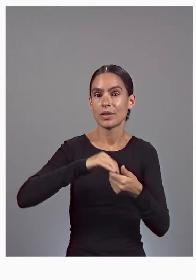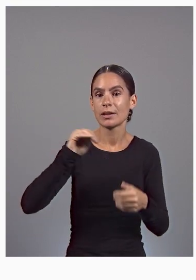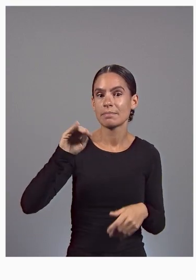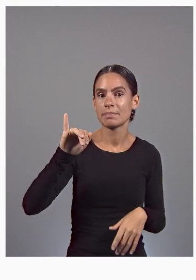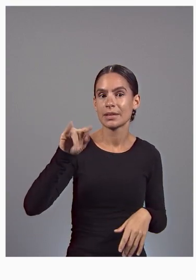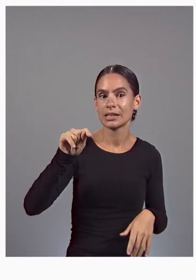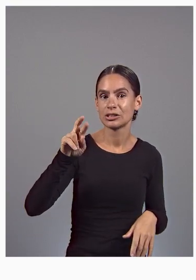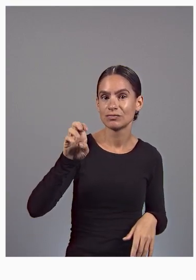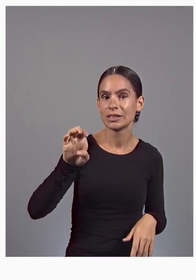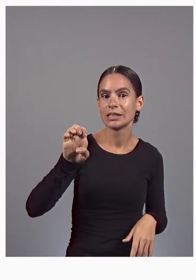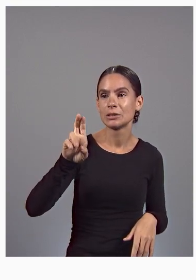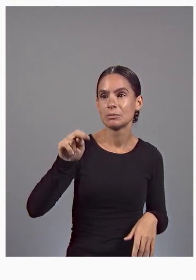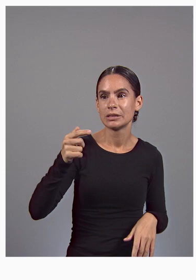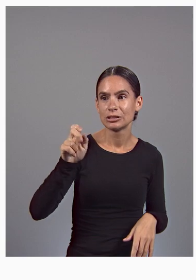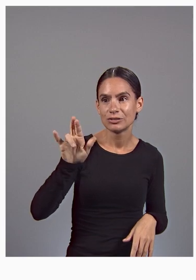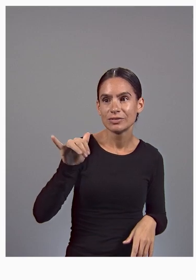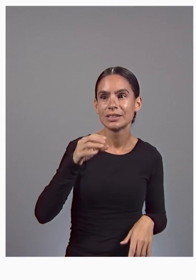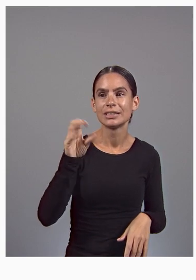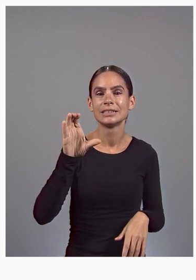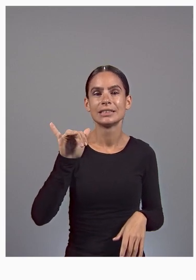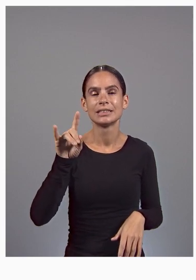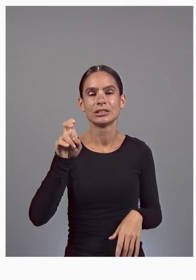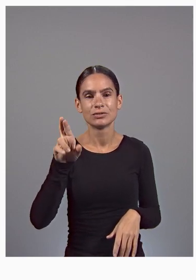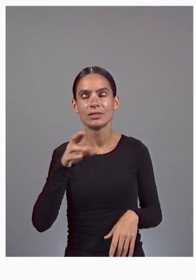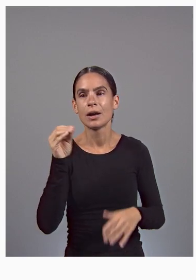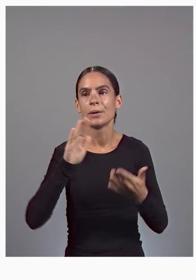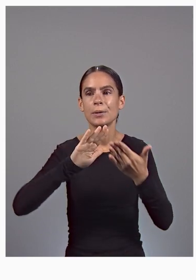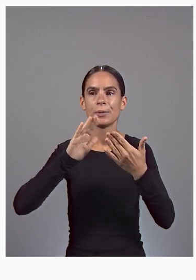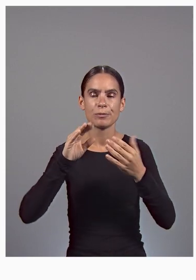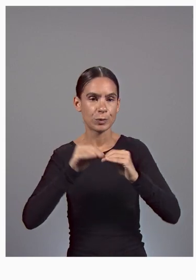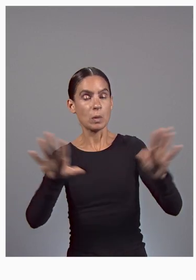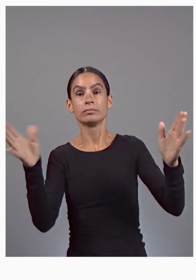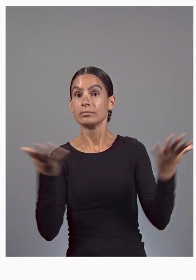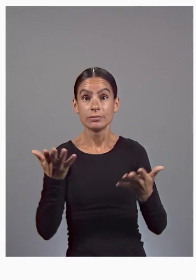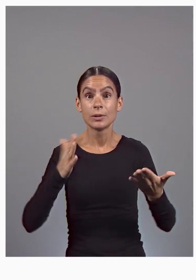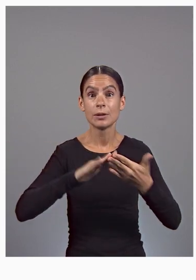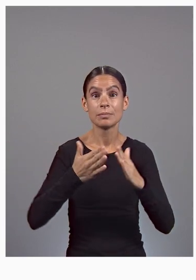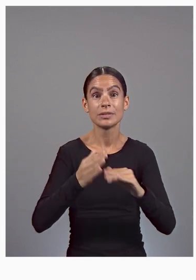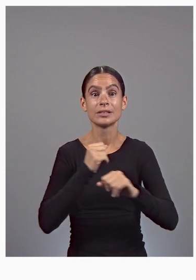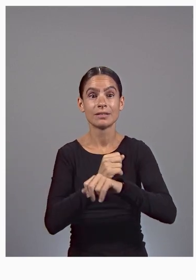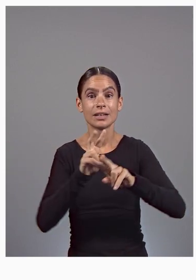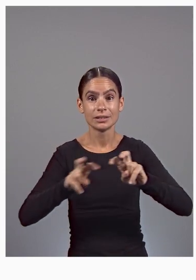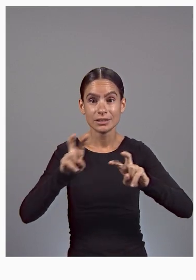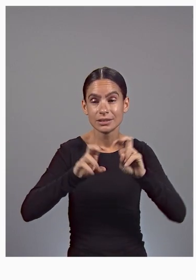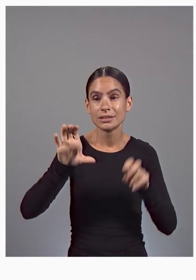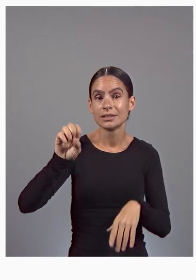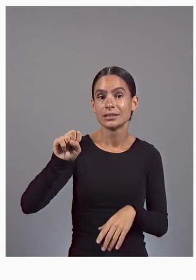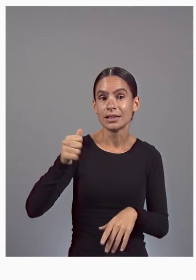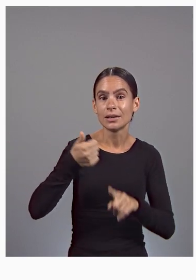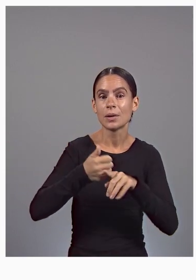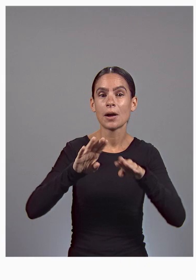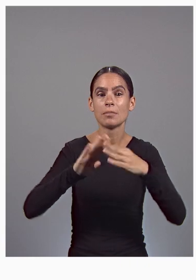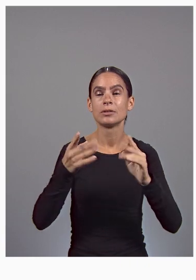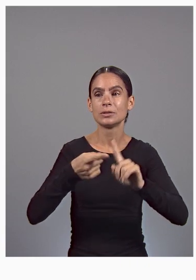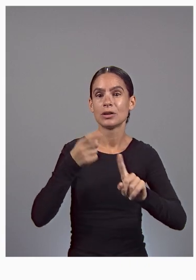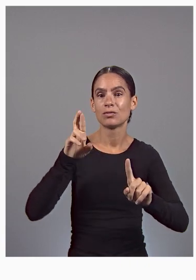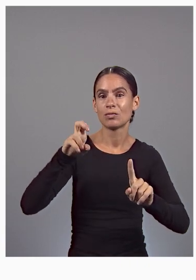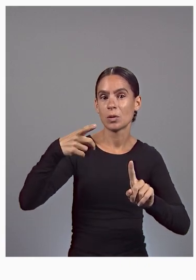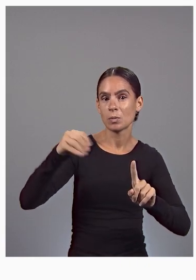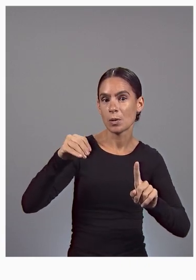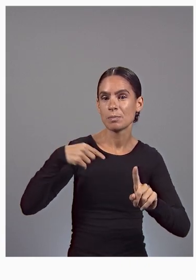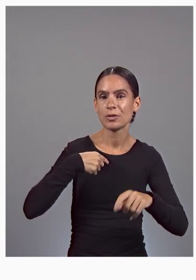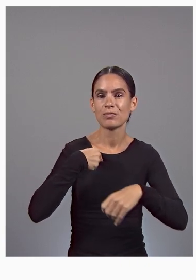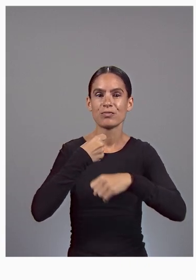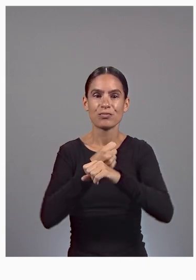to launch Community Security Analytics. CSA is an open source repo that we created to foster community collaboration on